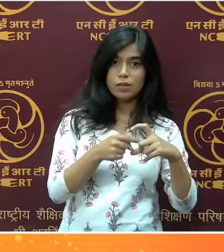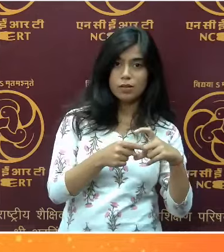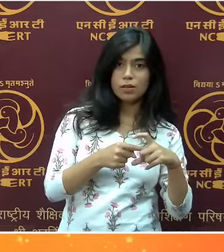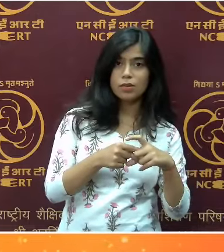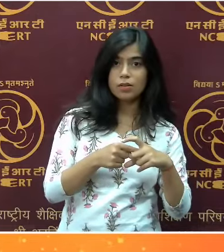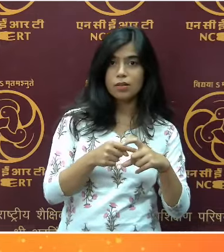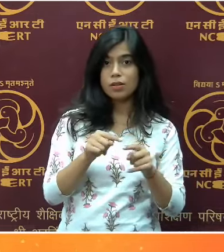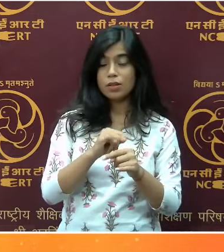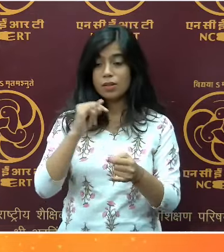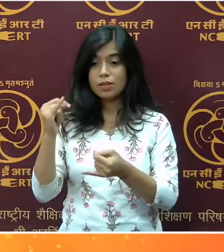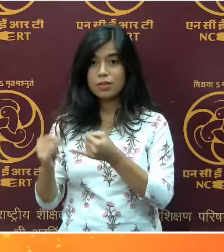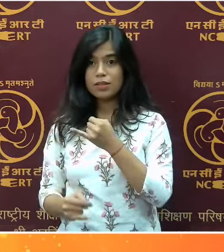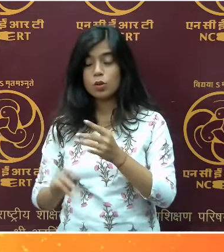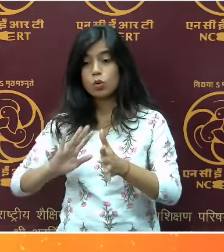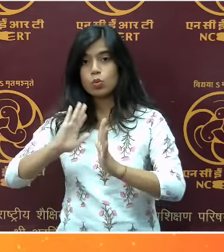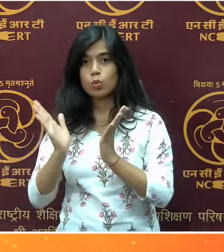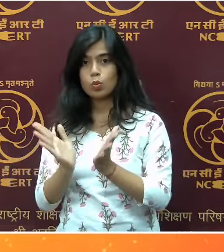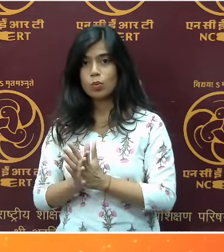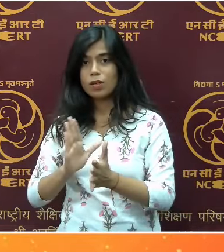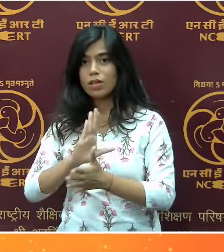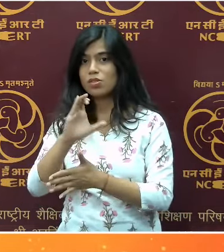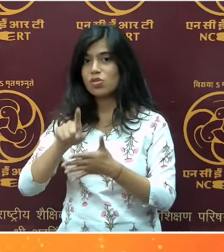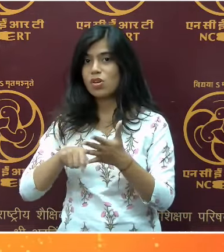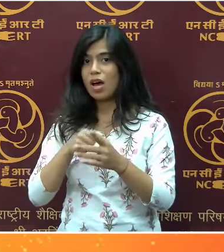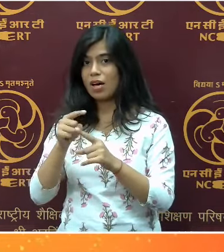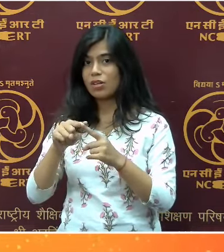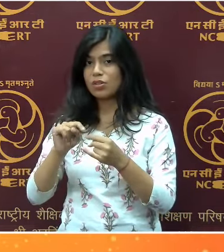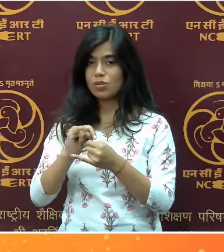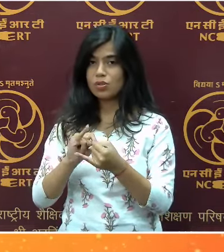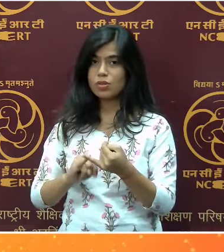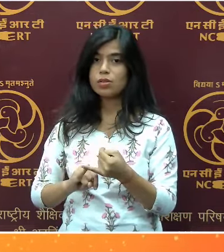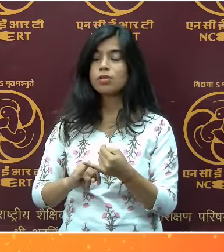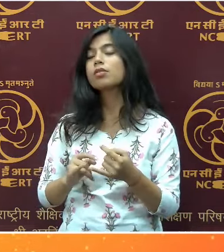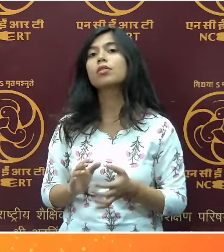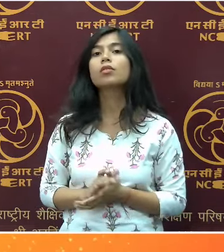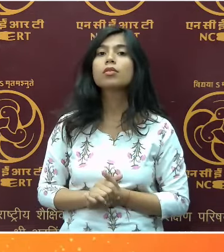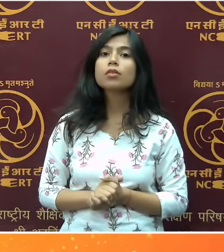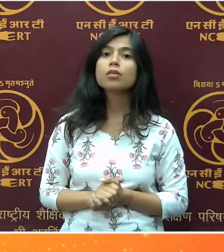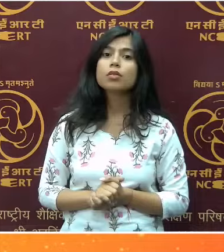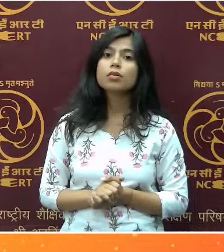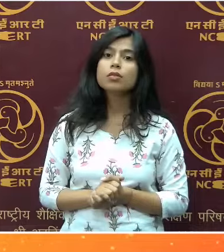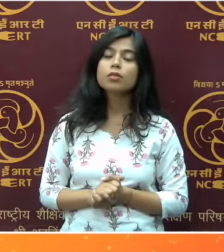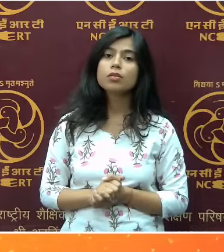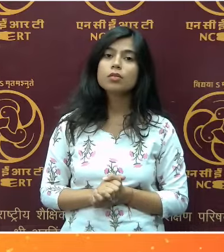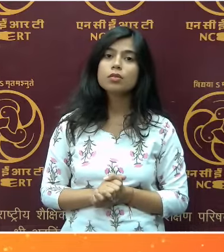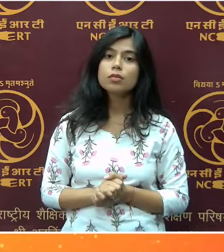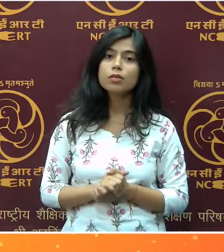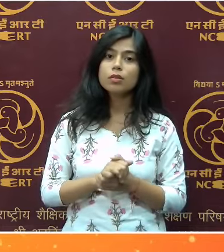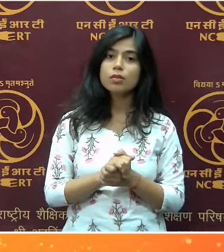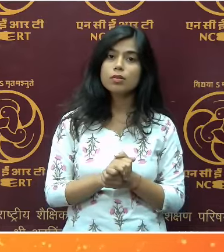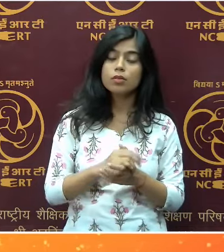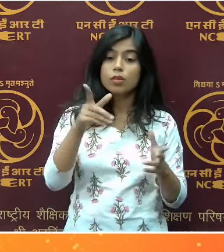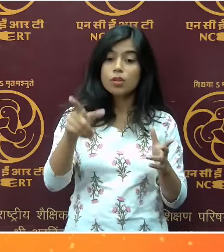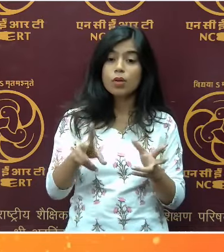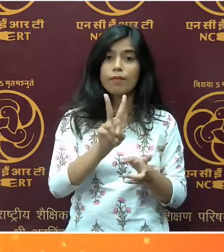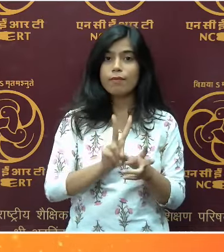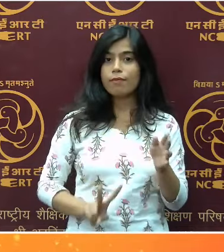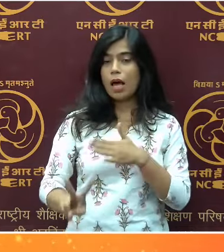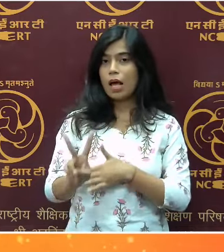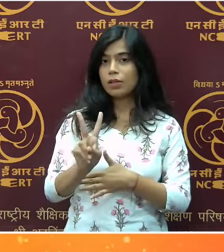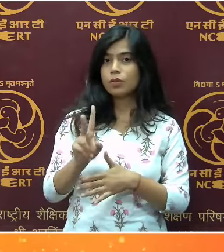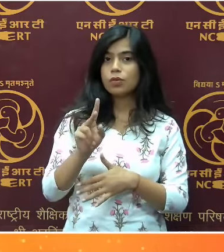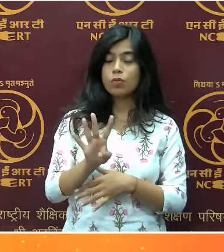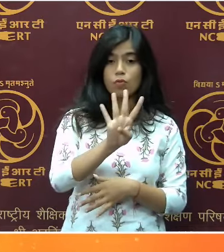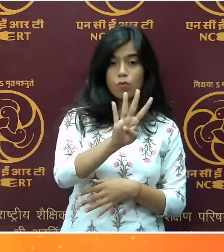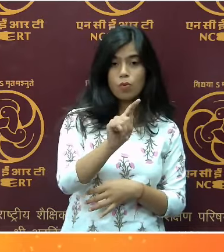of the unit charge is the total charge. From this, n can be found out, Q by E. Substituting the value, Q is